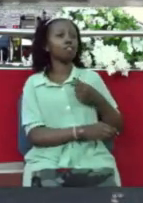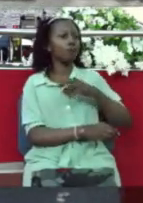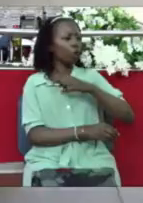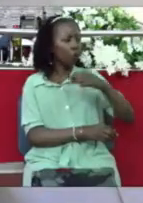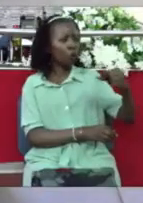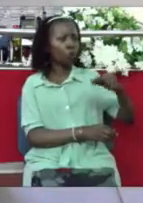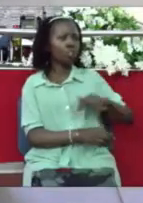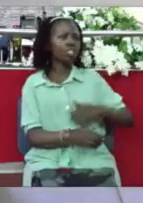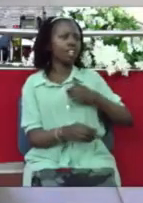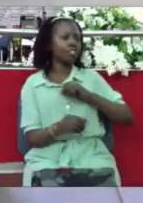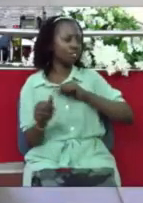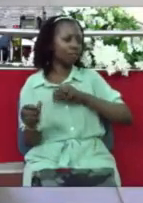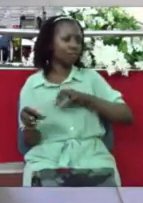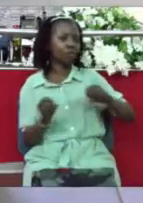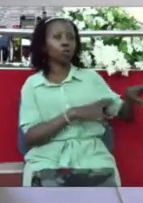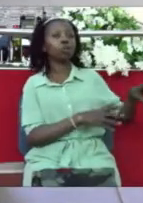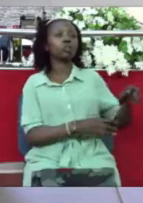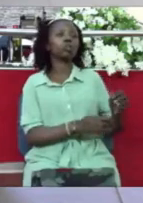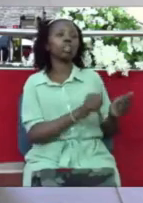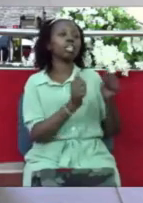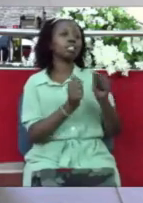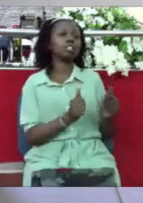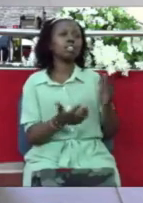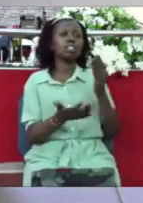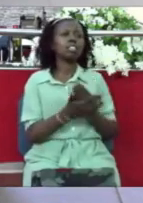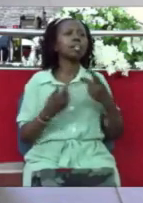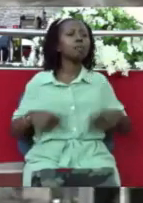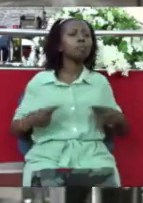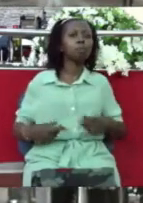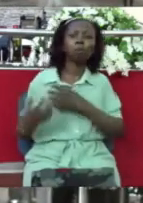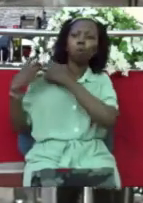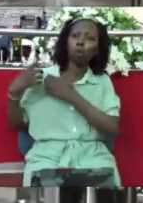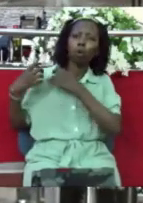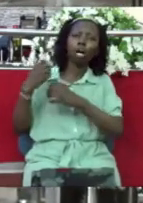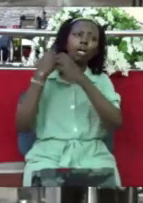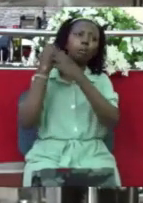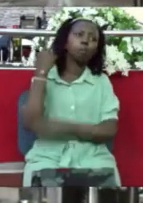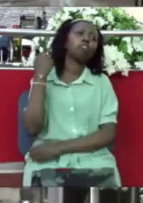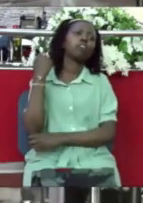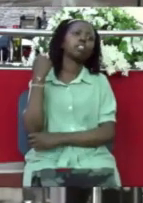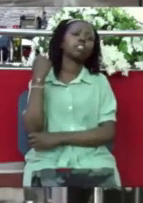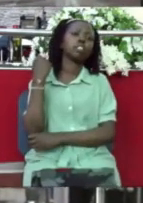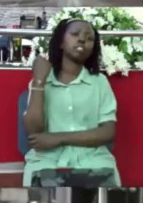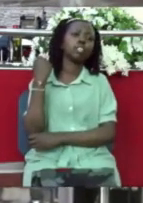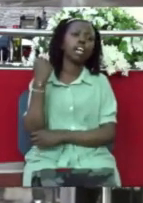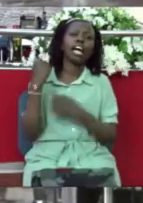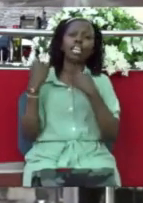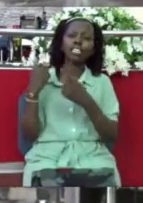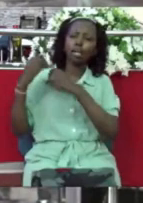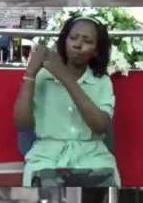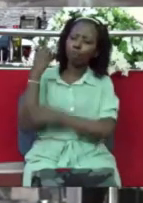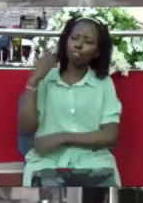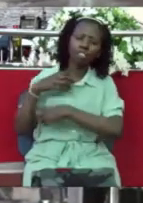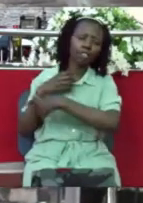Go through yourself. Unajua wengine unabeba poverty. Wengine some of us we carry. Unaiambia poverty enda.